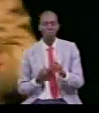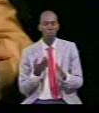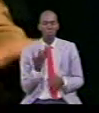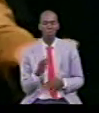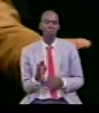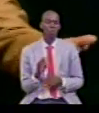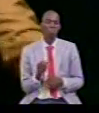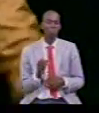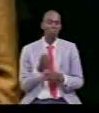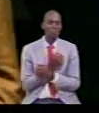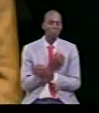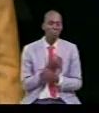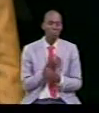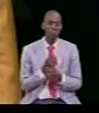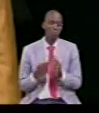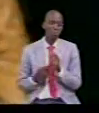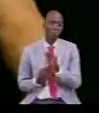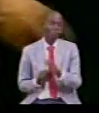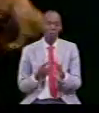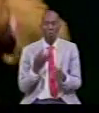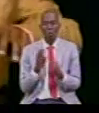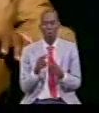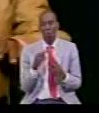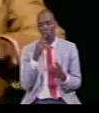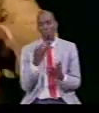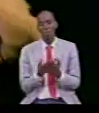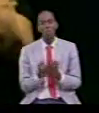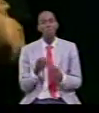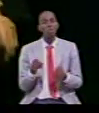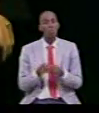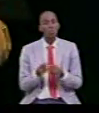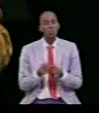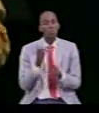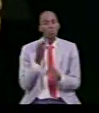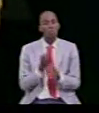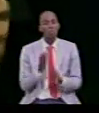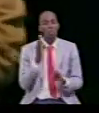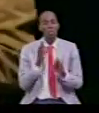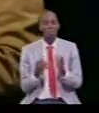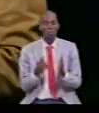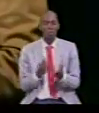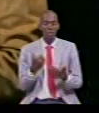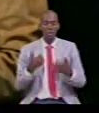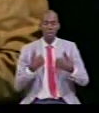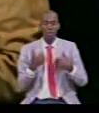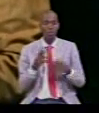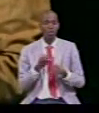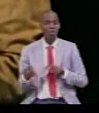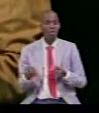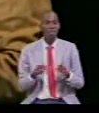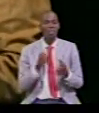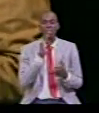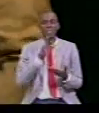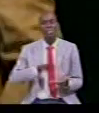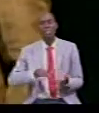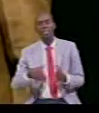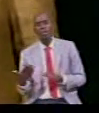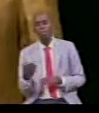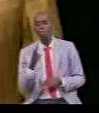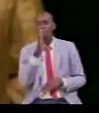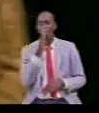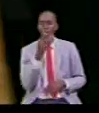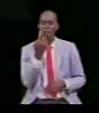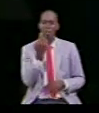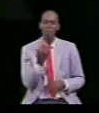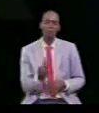faith, if it has no action, is dead being alone. It's dead.